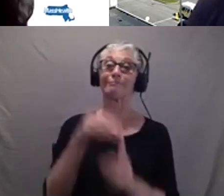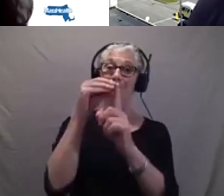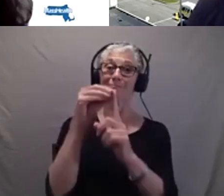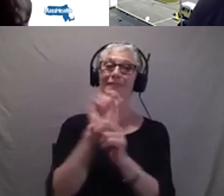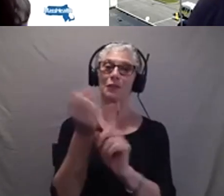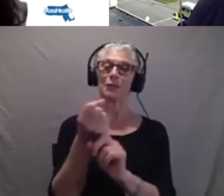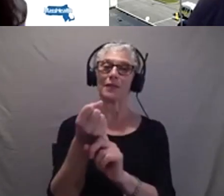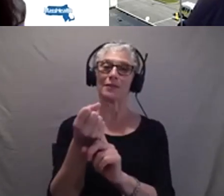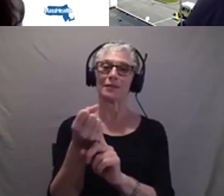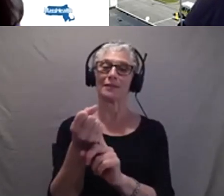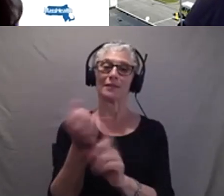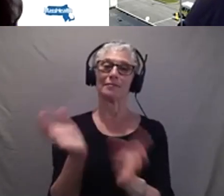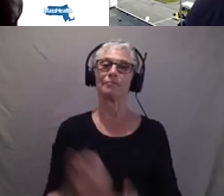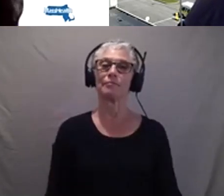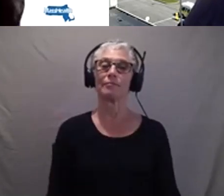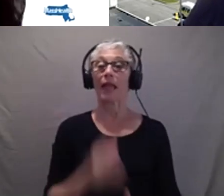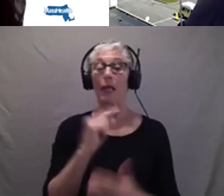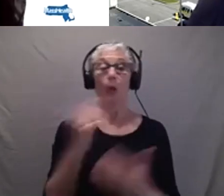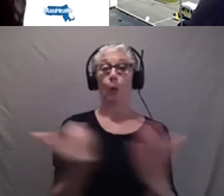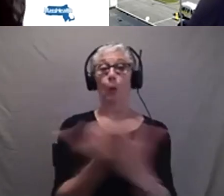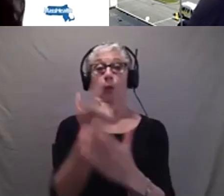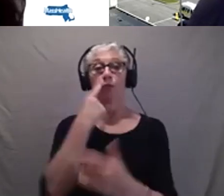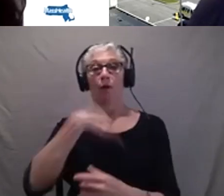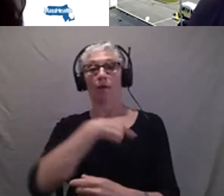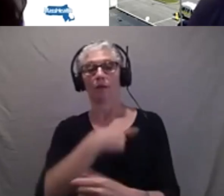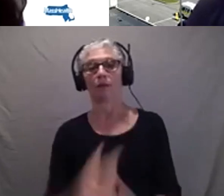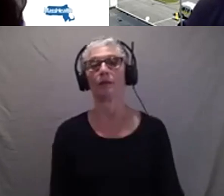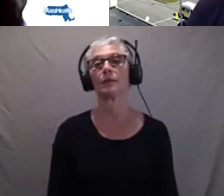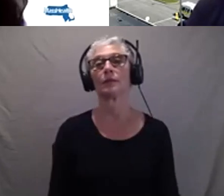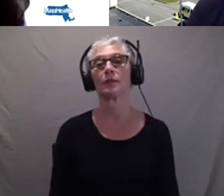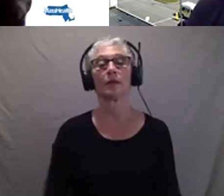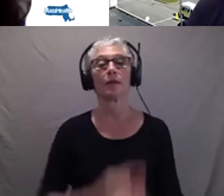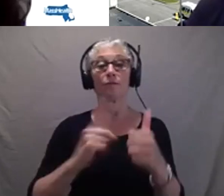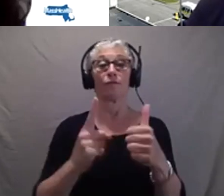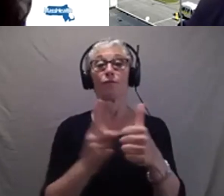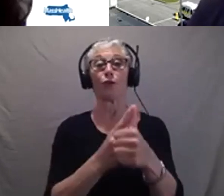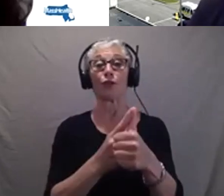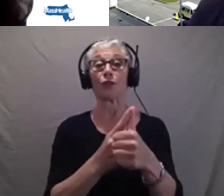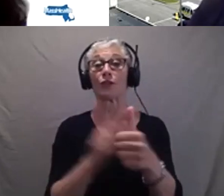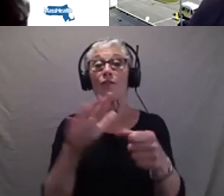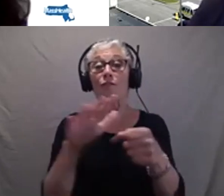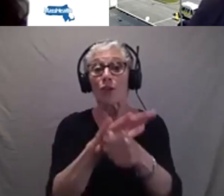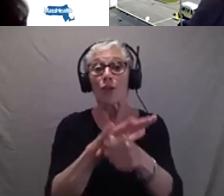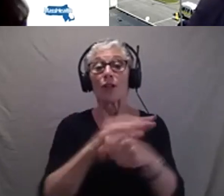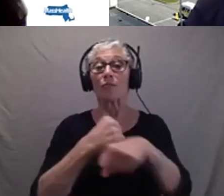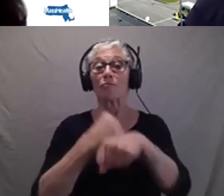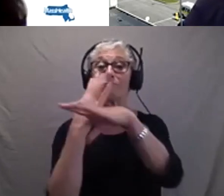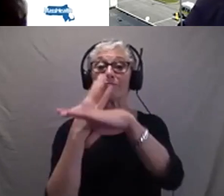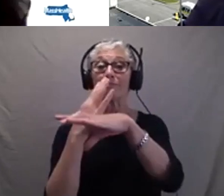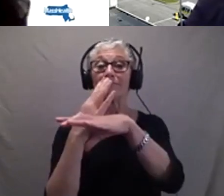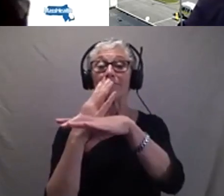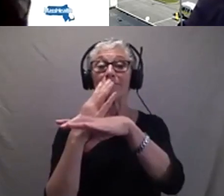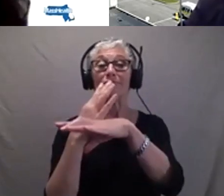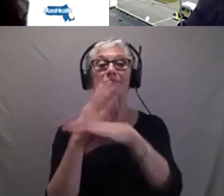circumstance and certainly a milestone for Commonwealth Medicine, as this is our first totally virtual conference, and Lisa certainly